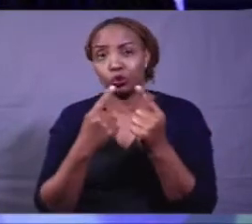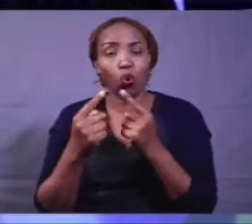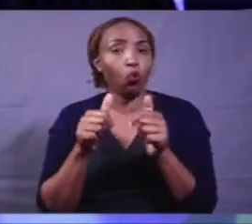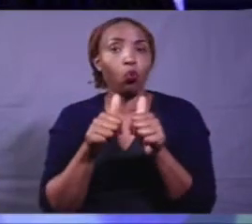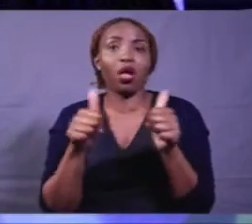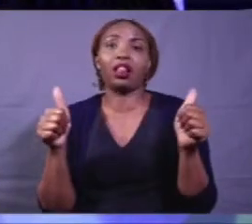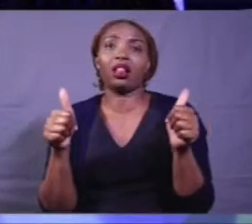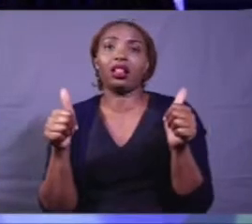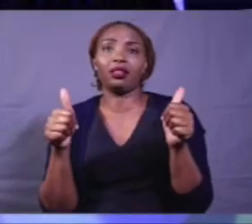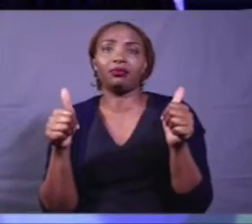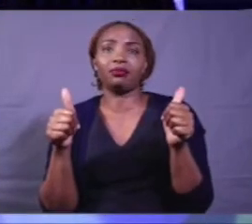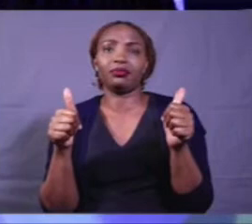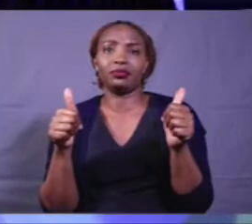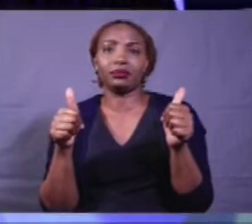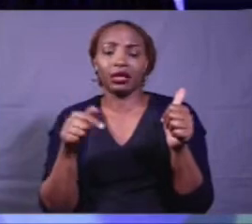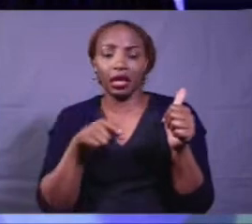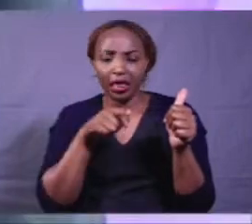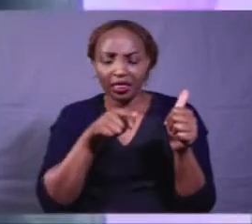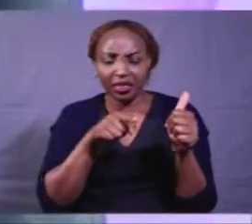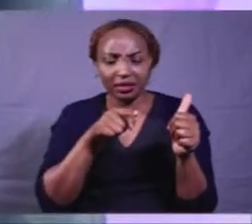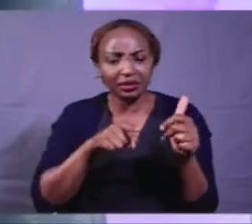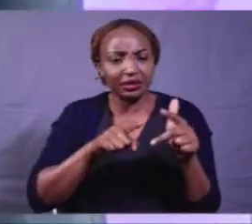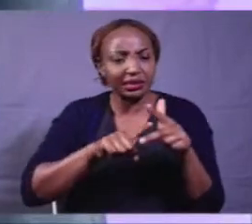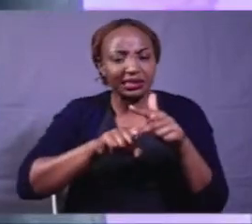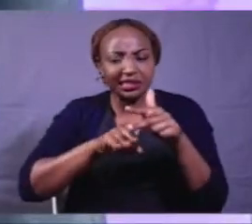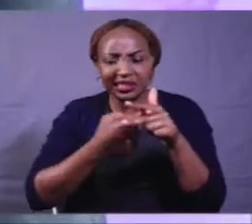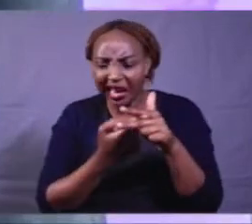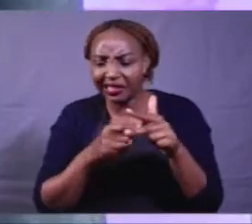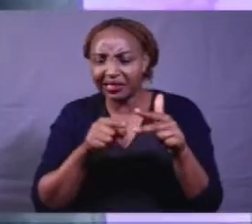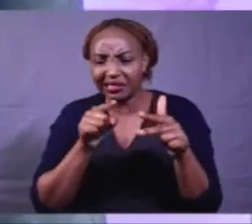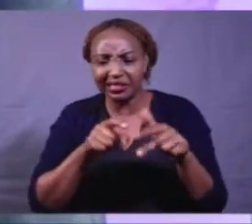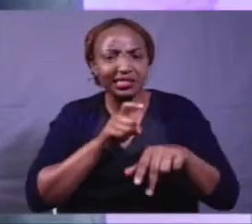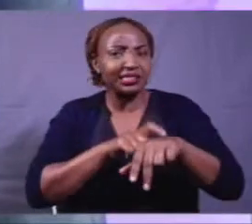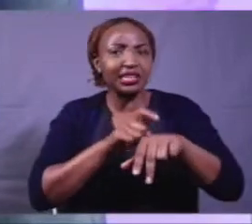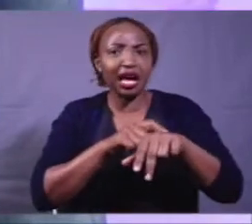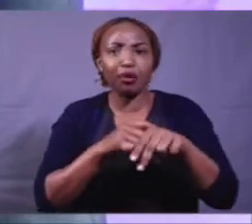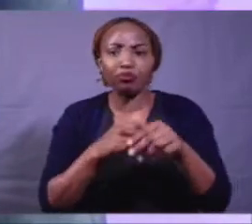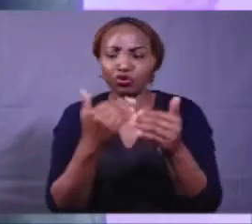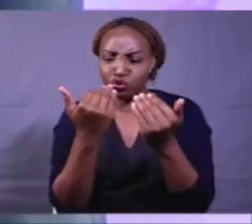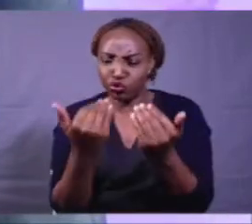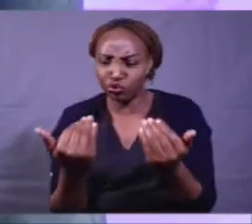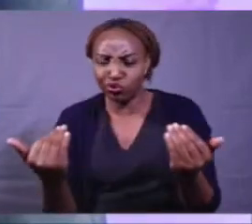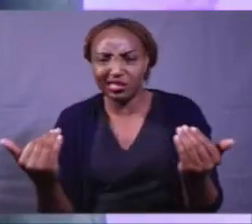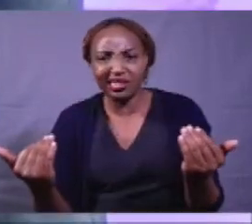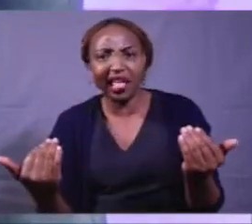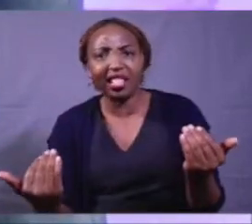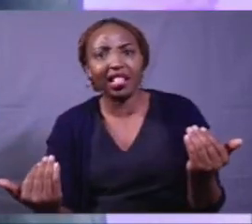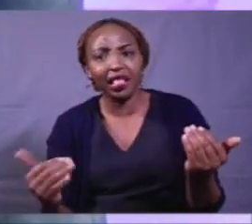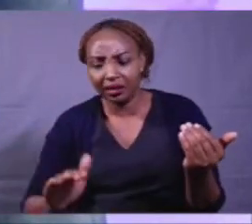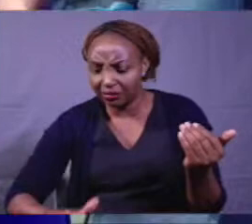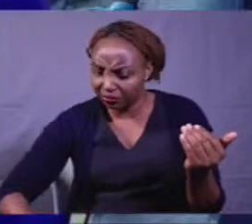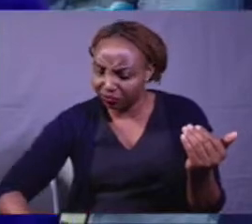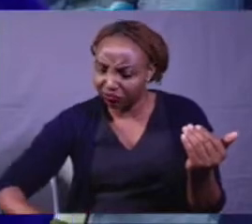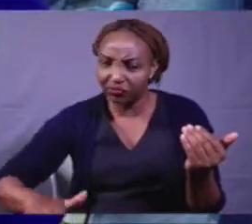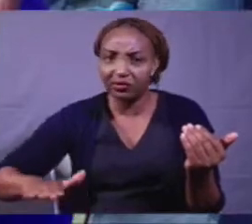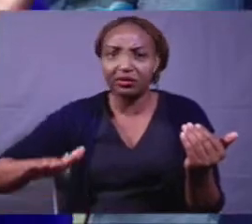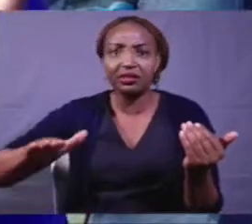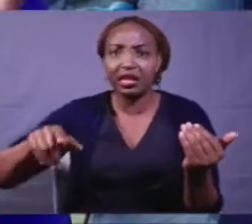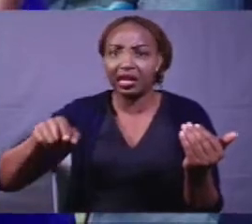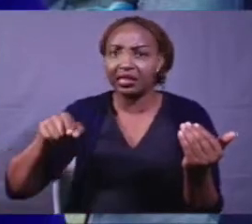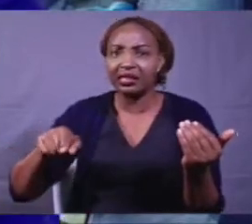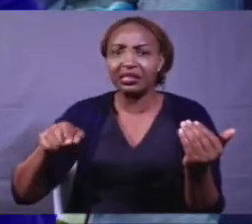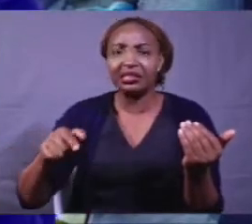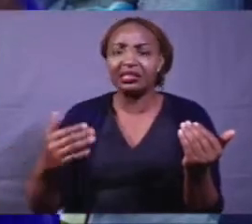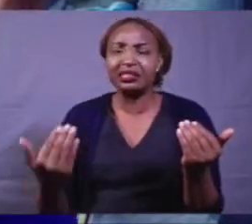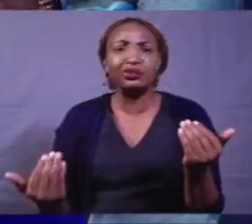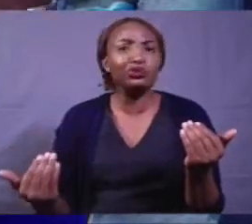starting from the time our children are young now. We are in a generation where it's just millennials. Millennials don't want to do,